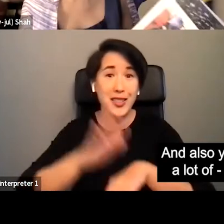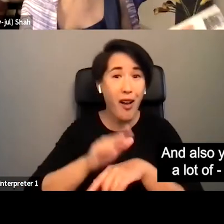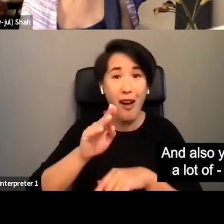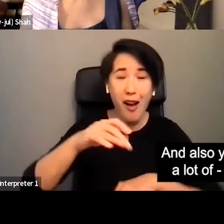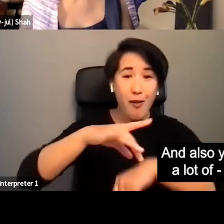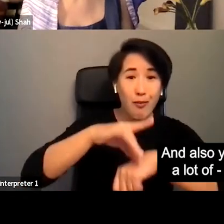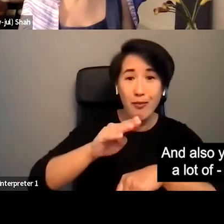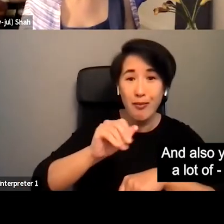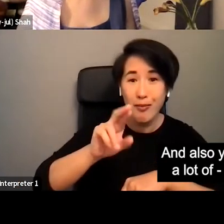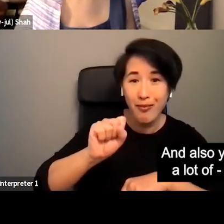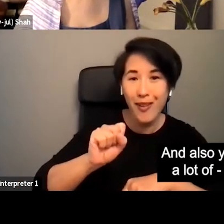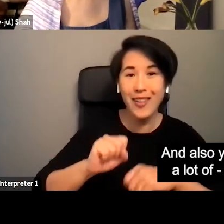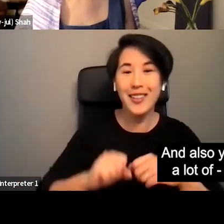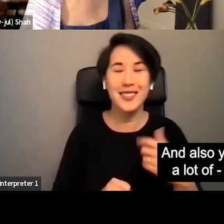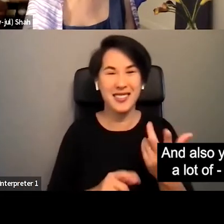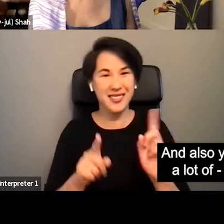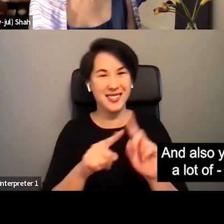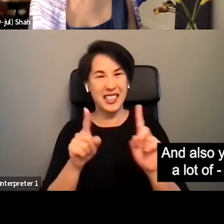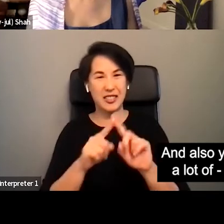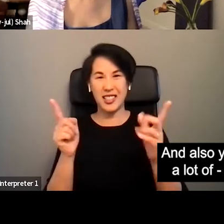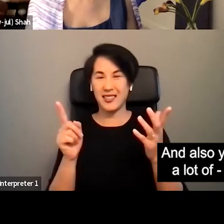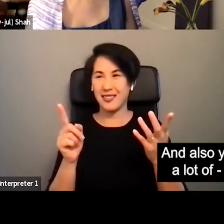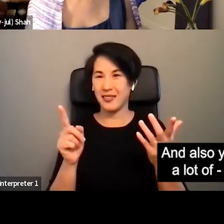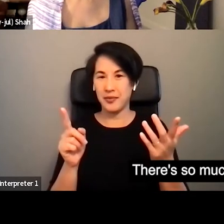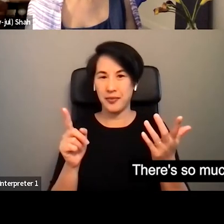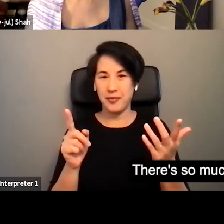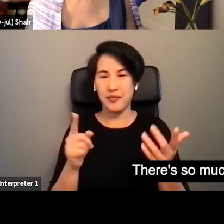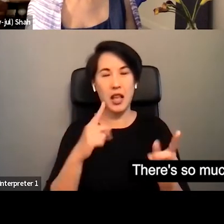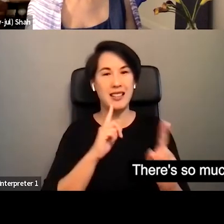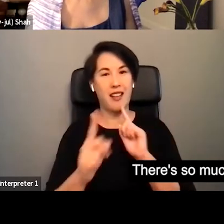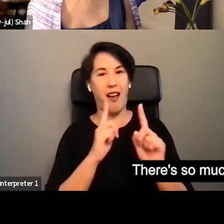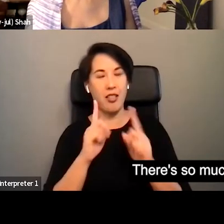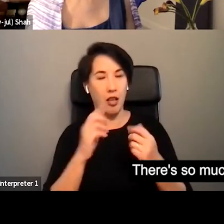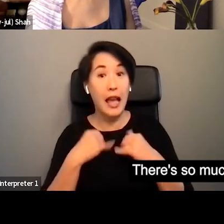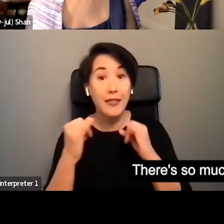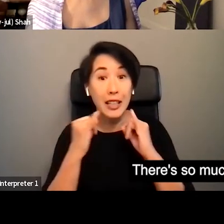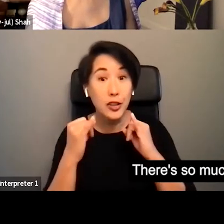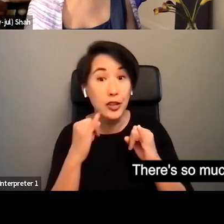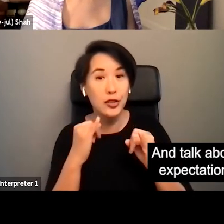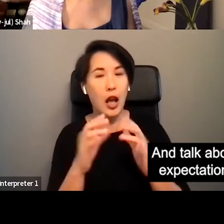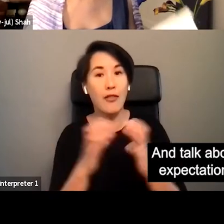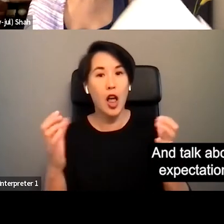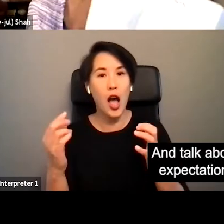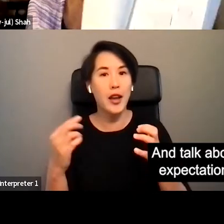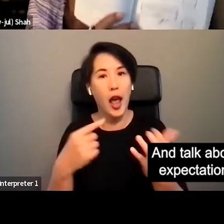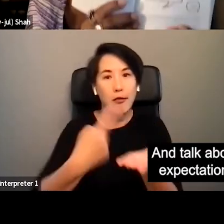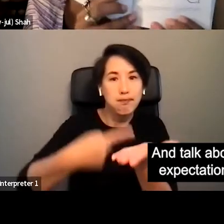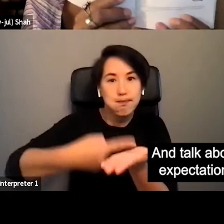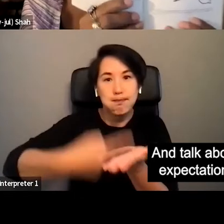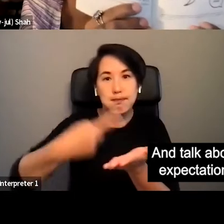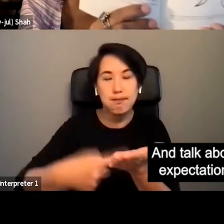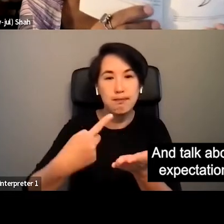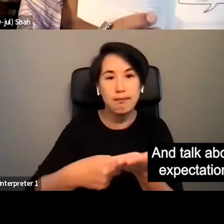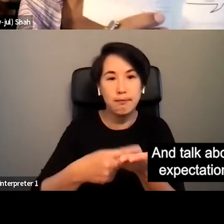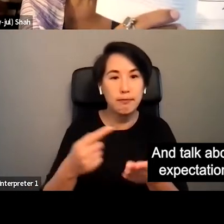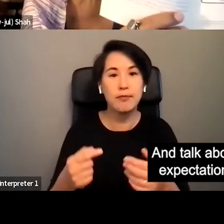And also, you know, there's a lot of, there's interview, there's dialogue, there's so much dialogue in this book. and talk about like